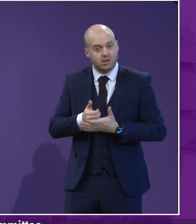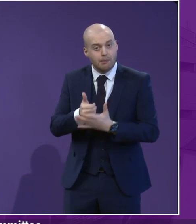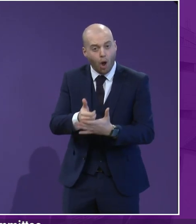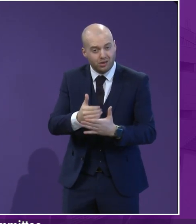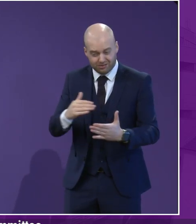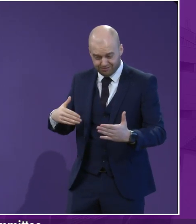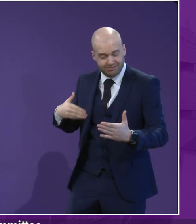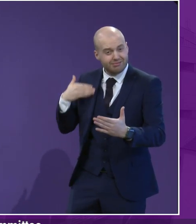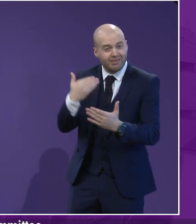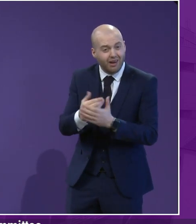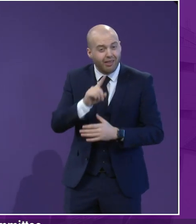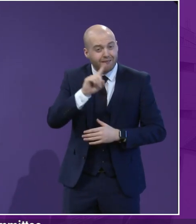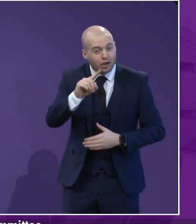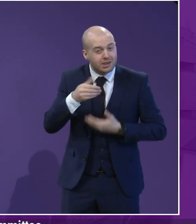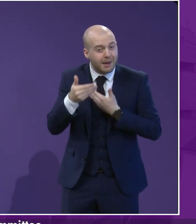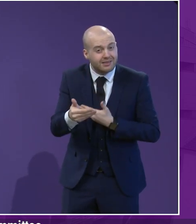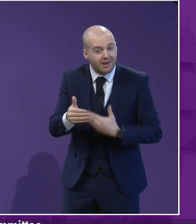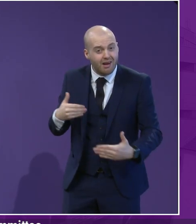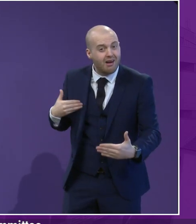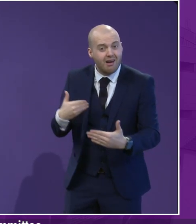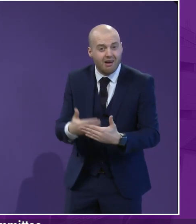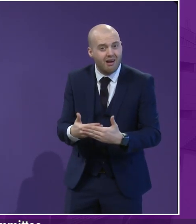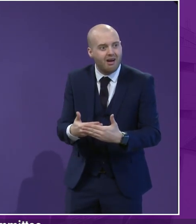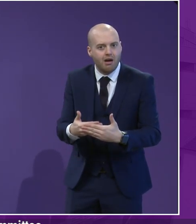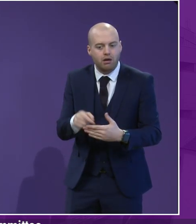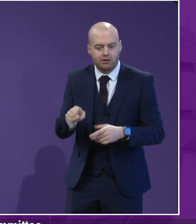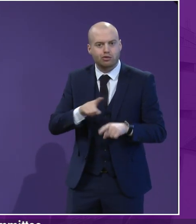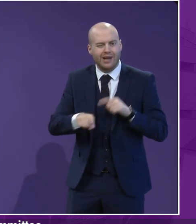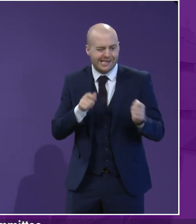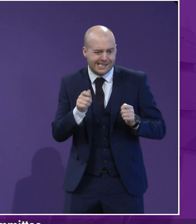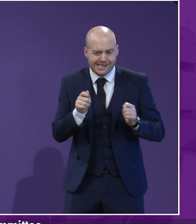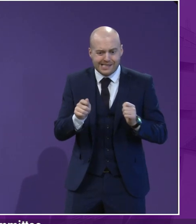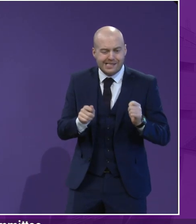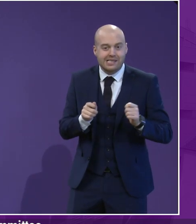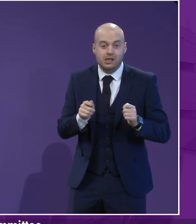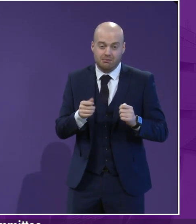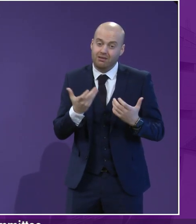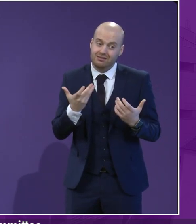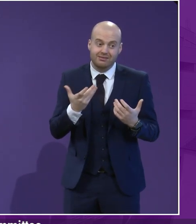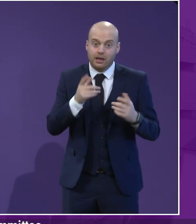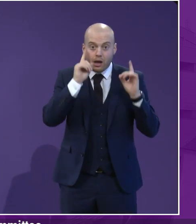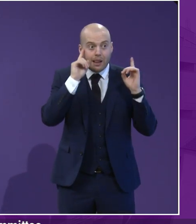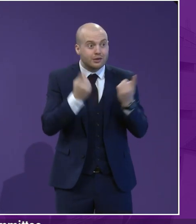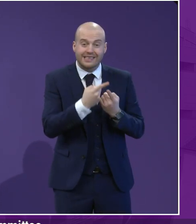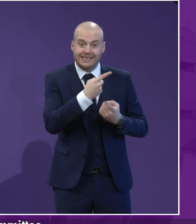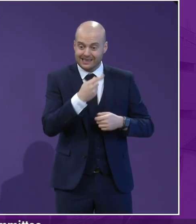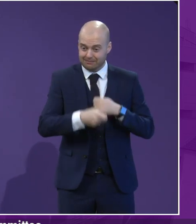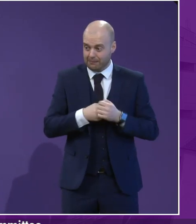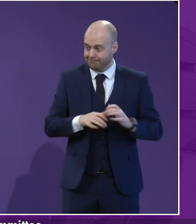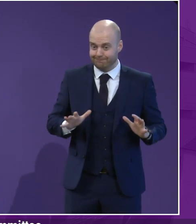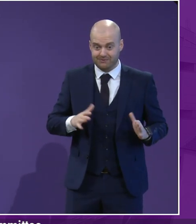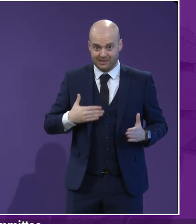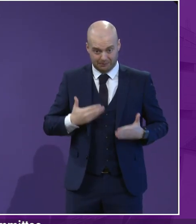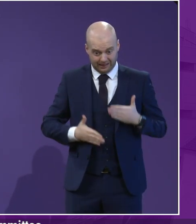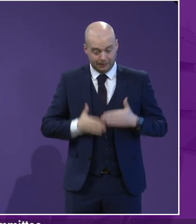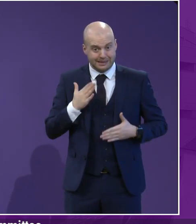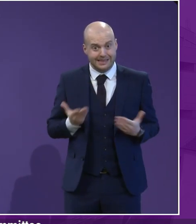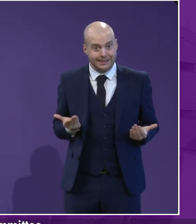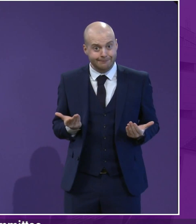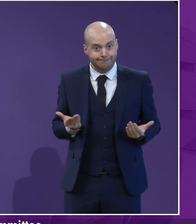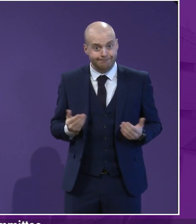challenge for them. And that's putting a lot of people off. It's causing an awful lot of stress for people. I mean, we're coming up to exam period now at